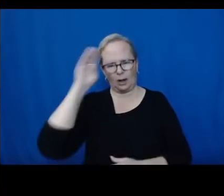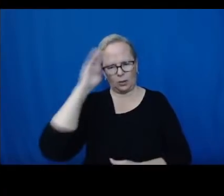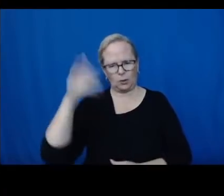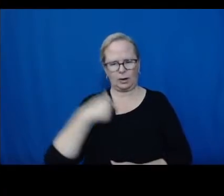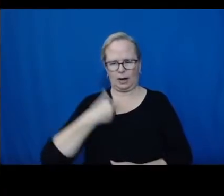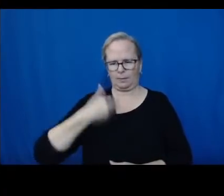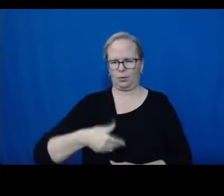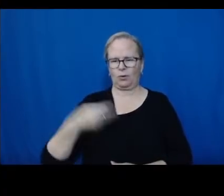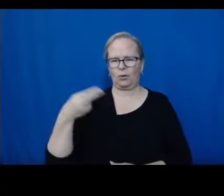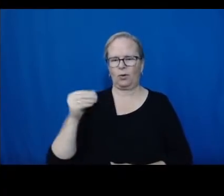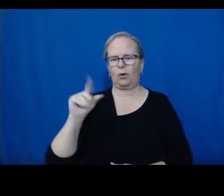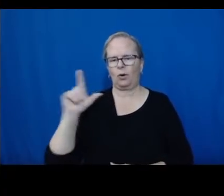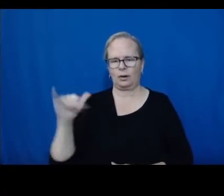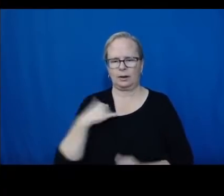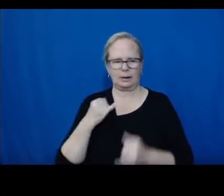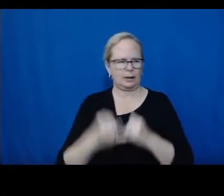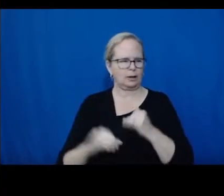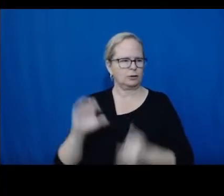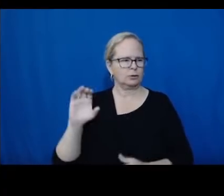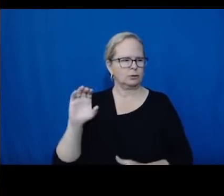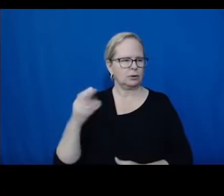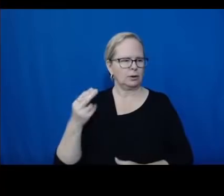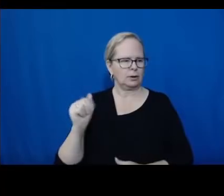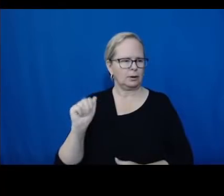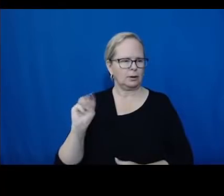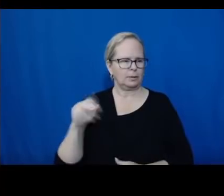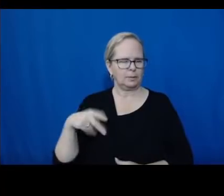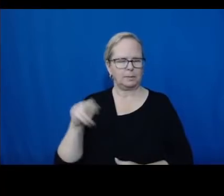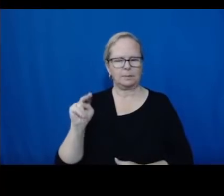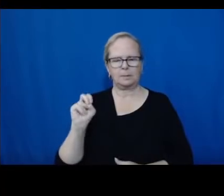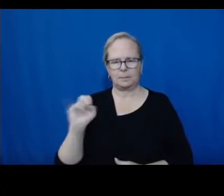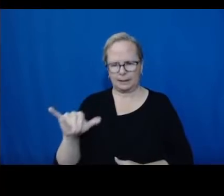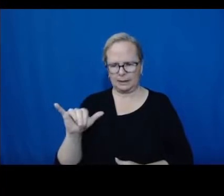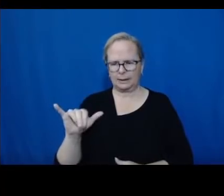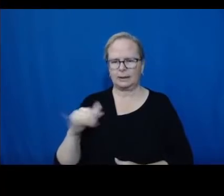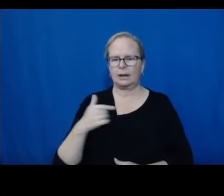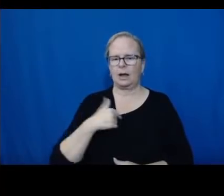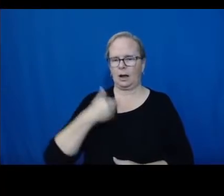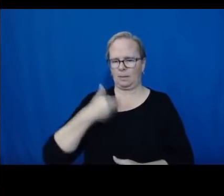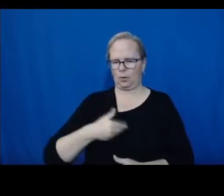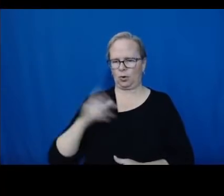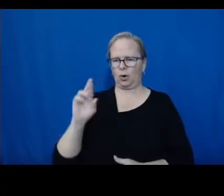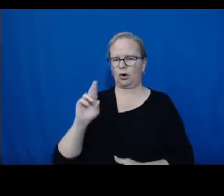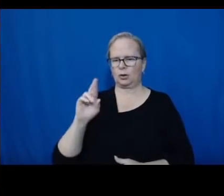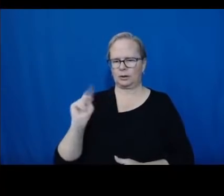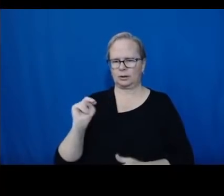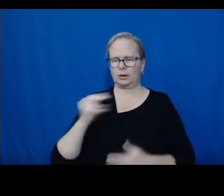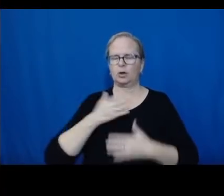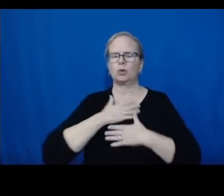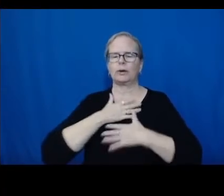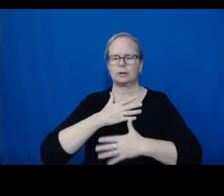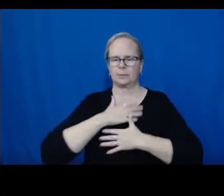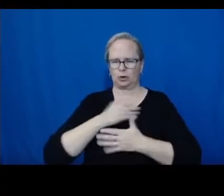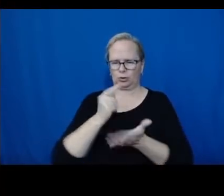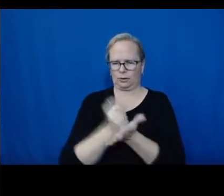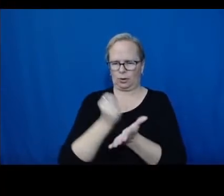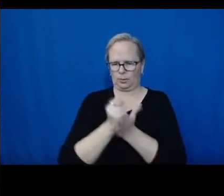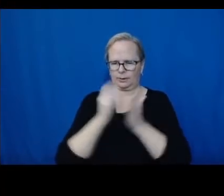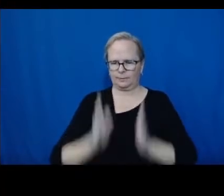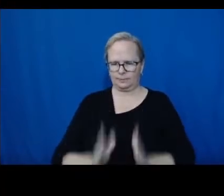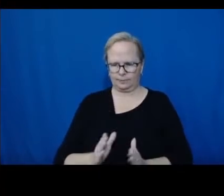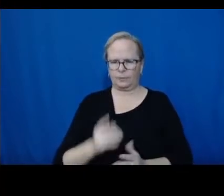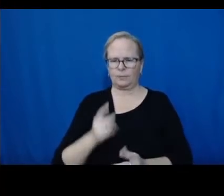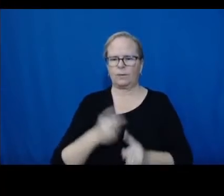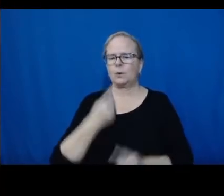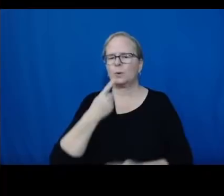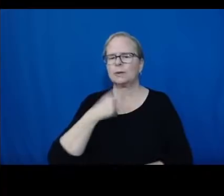Hi, my name's Holly Champney. I am a respiratory therapist. I work out of the Red Deer Regional Hospital in Red Deer, and